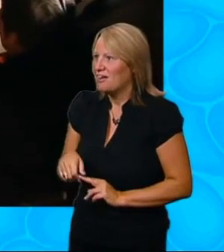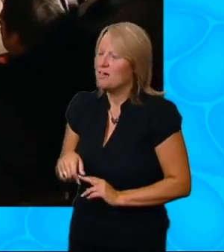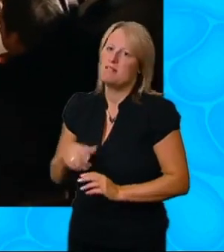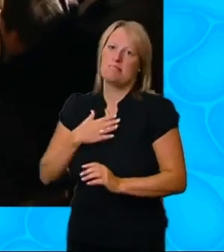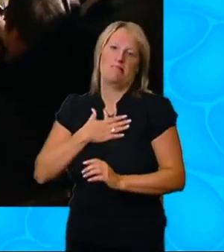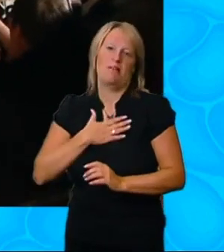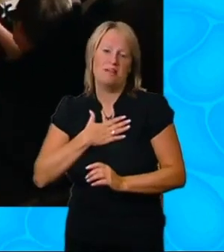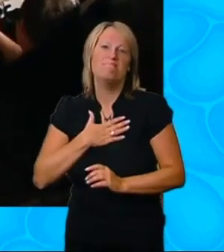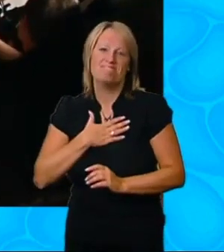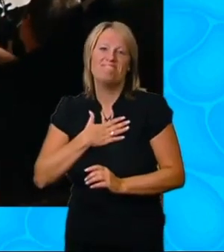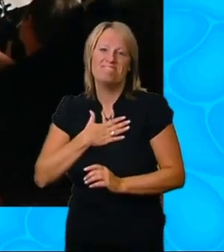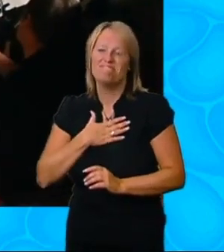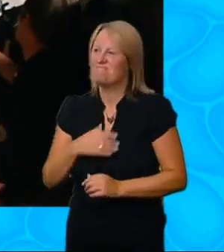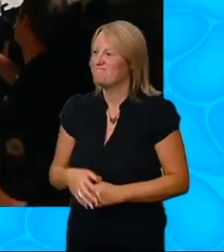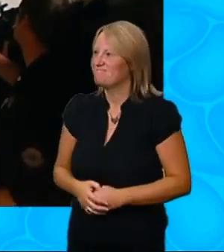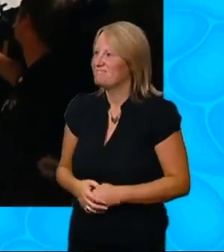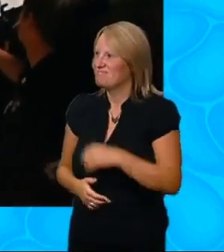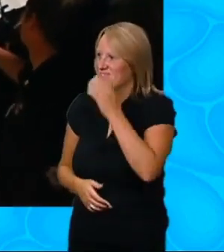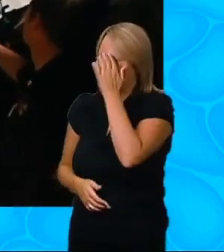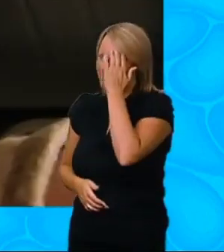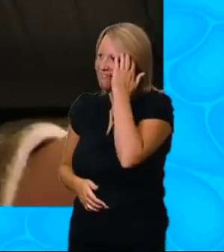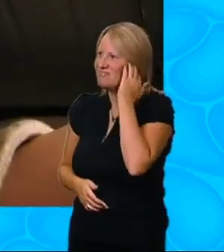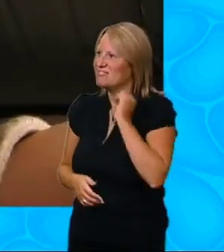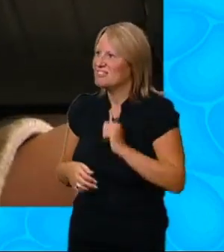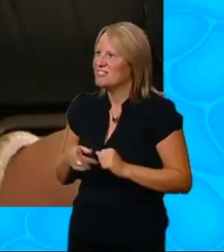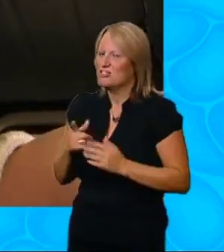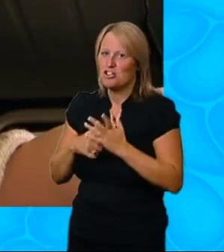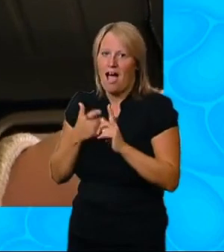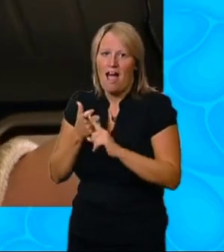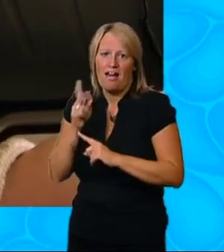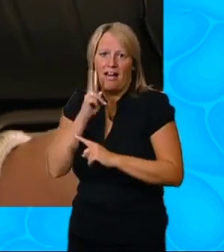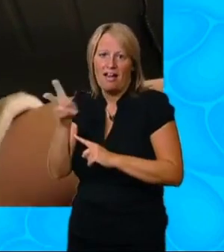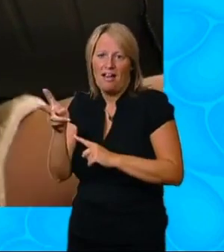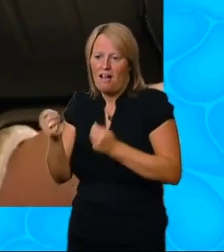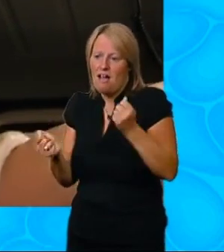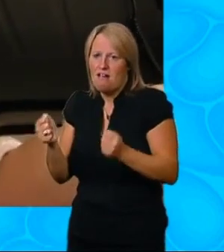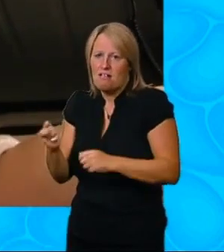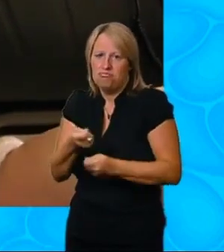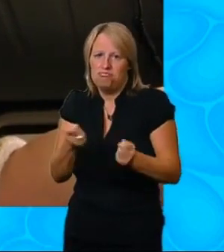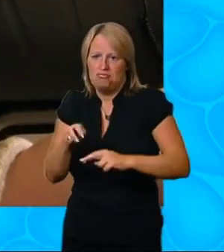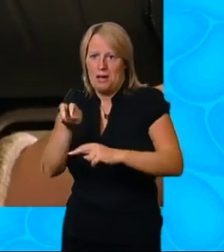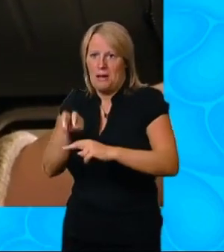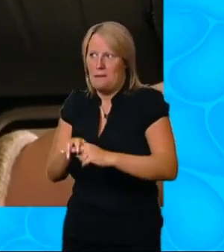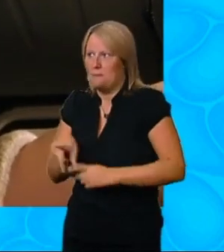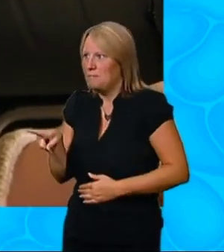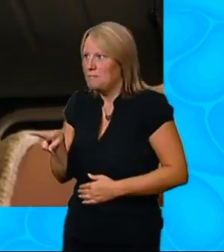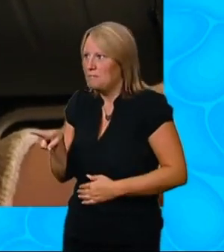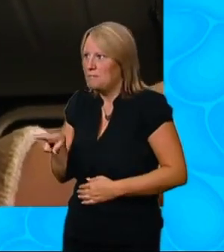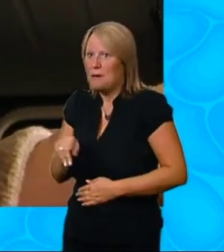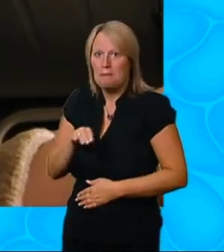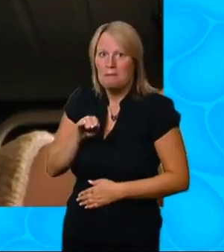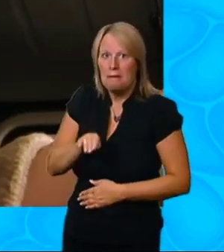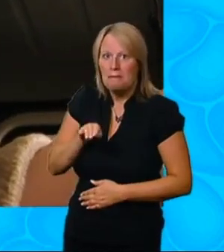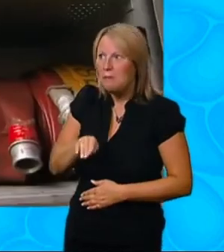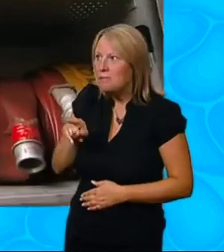That's a boy. Oh, Jack, drive the fire engine. Beep,